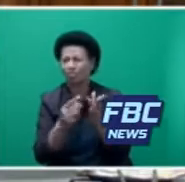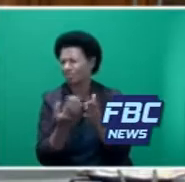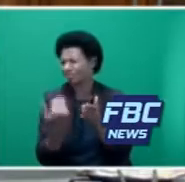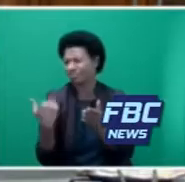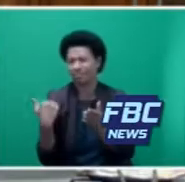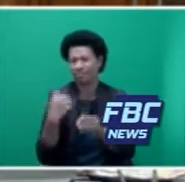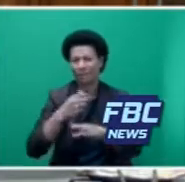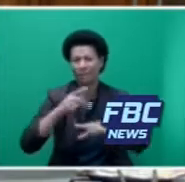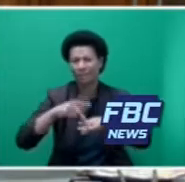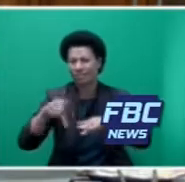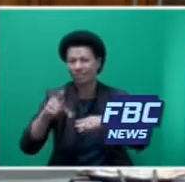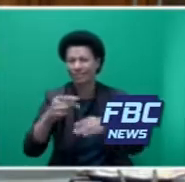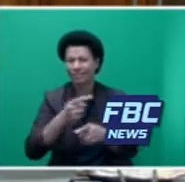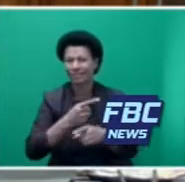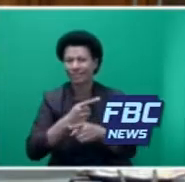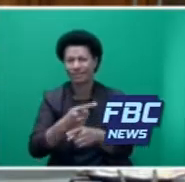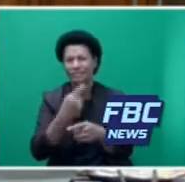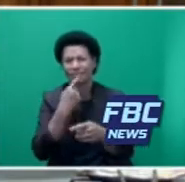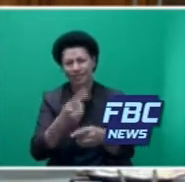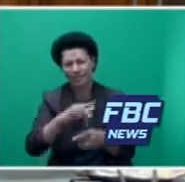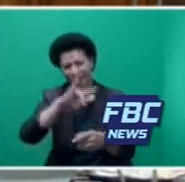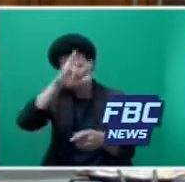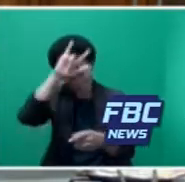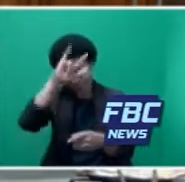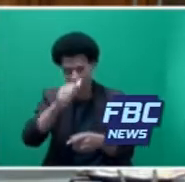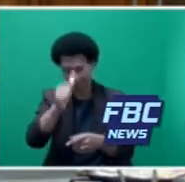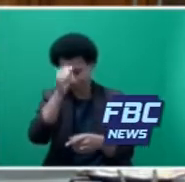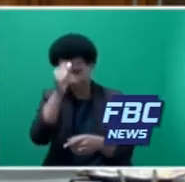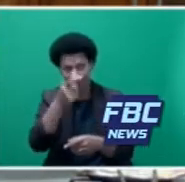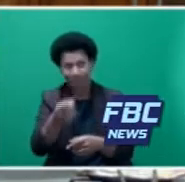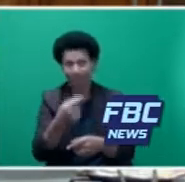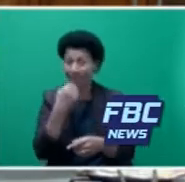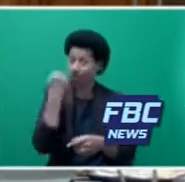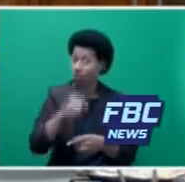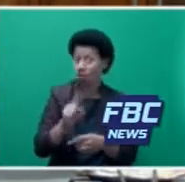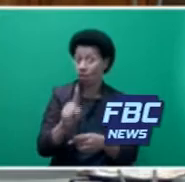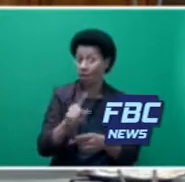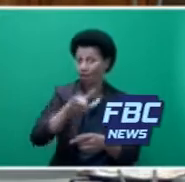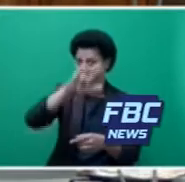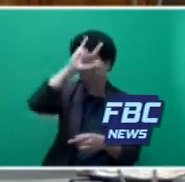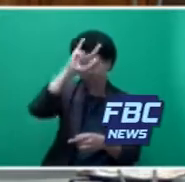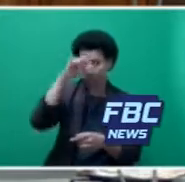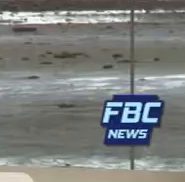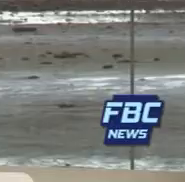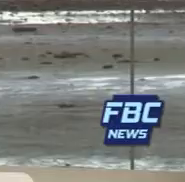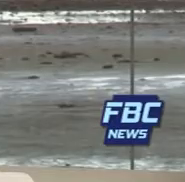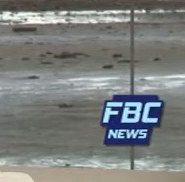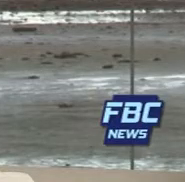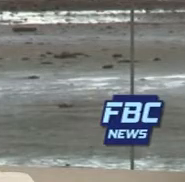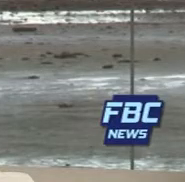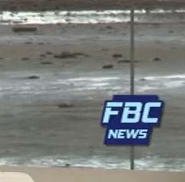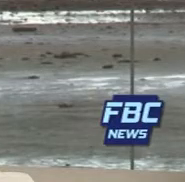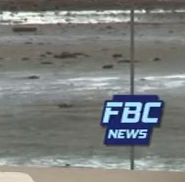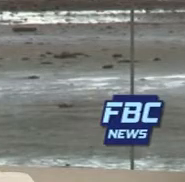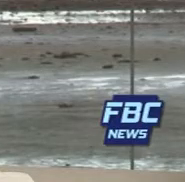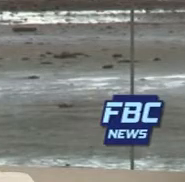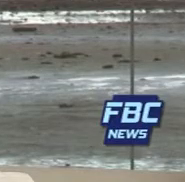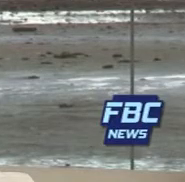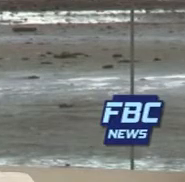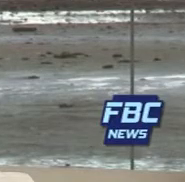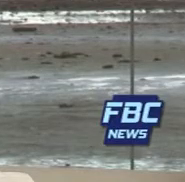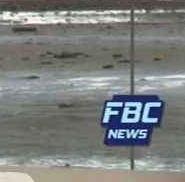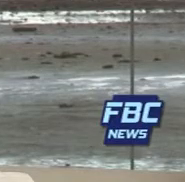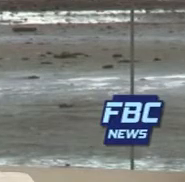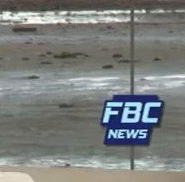Speaker, sir. Nobody, Mr. Speaker, sir, is a Teworo. Nobody is the devil. Meanwhile,